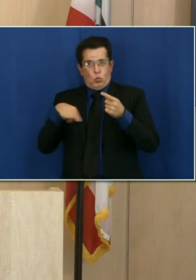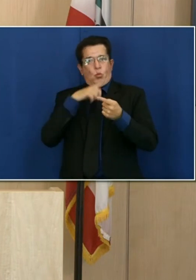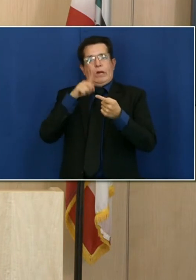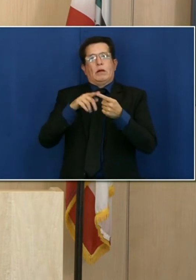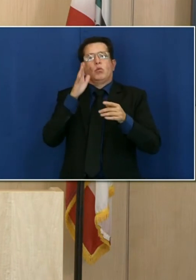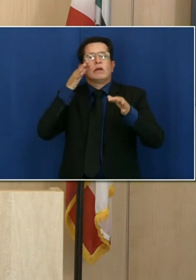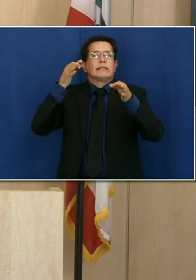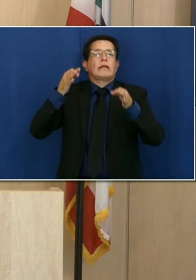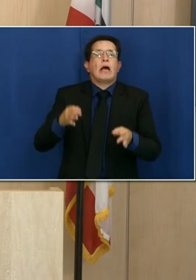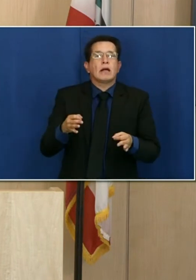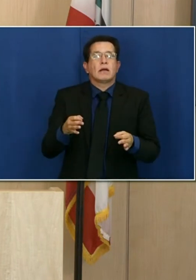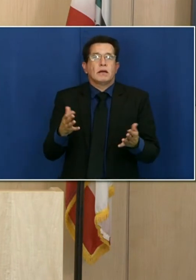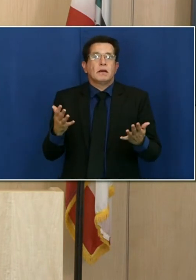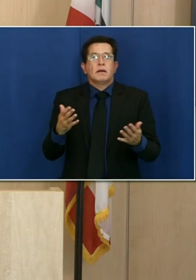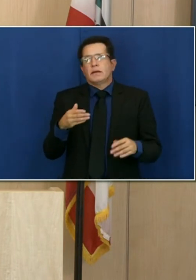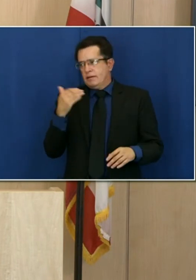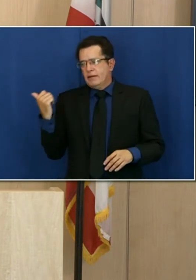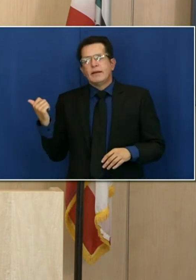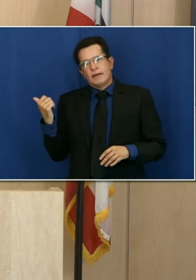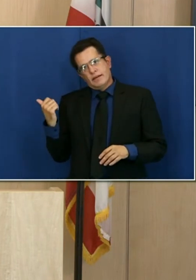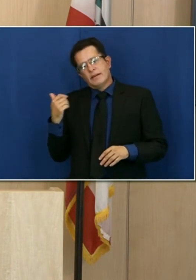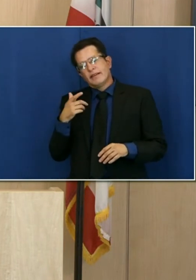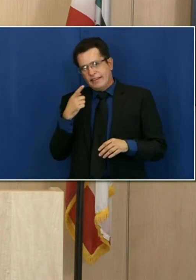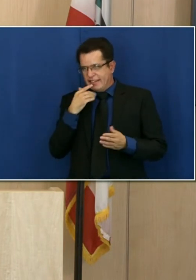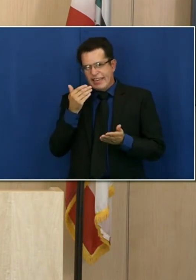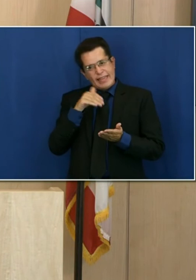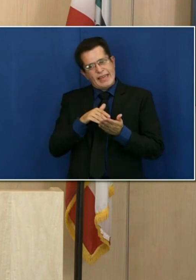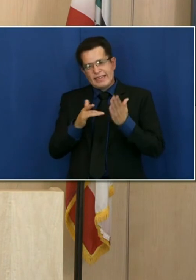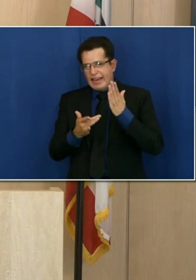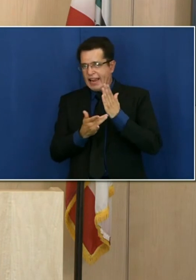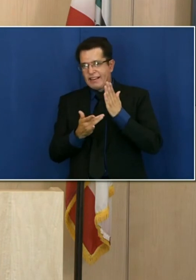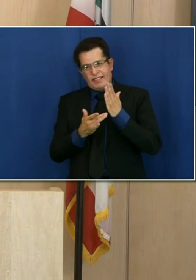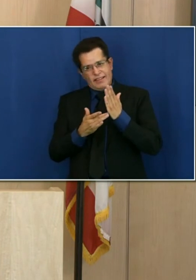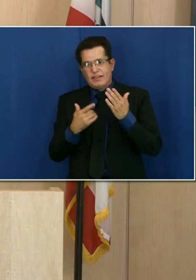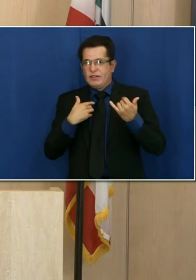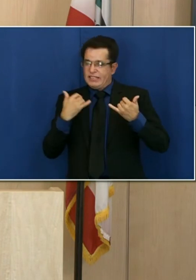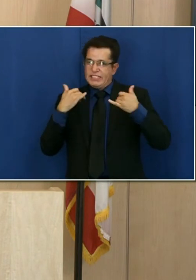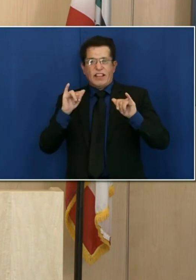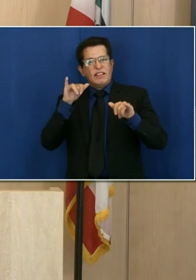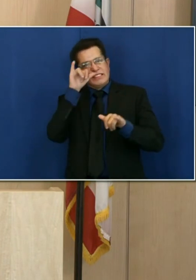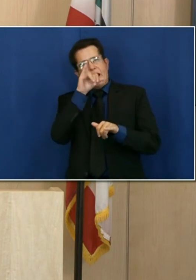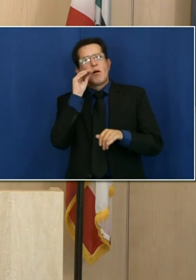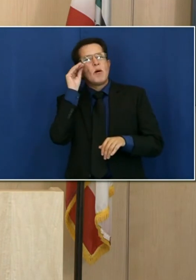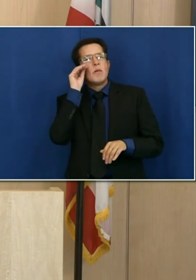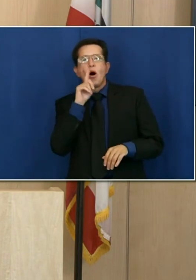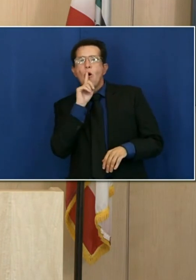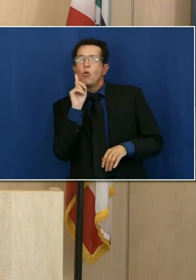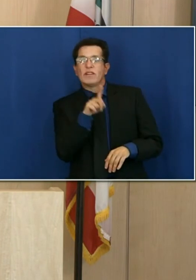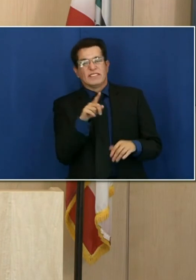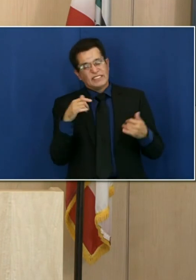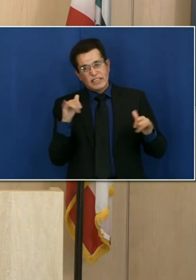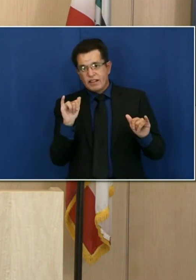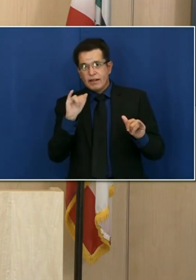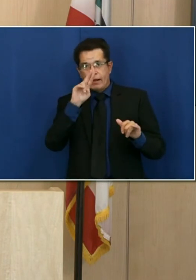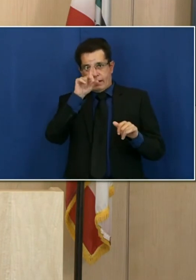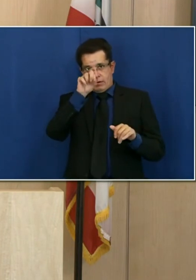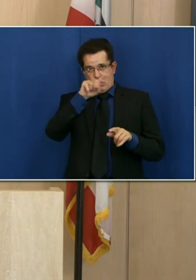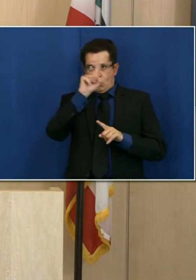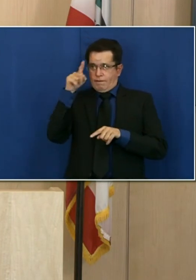action? Again, Paul, technically, we are under a stay-at-home order unless you are going out for